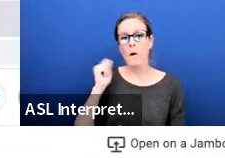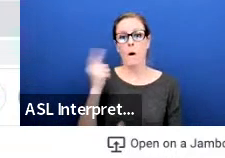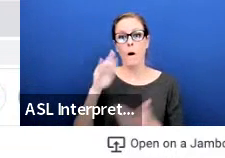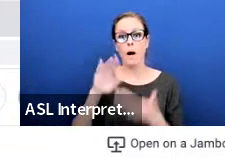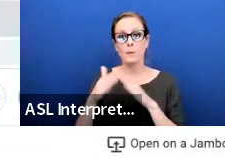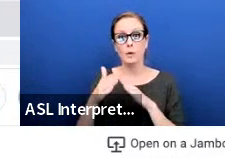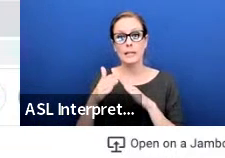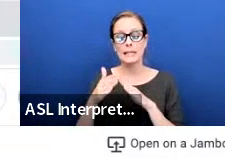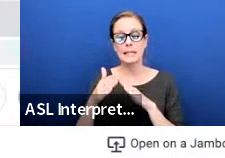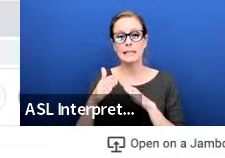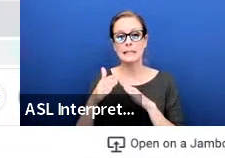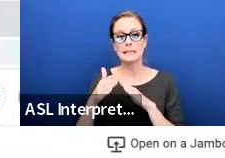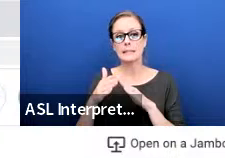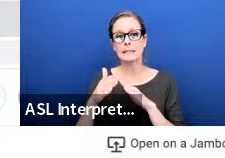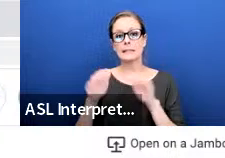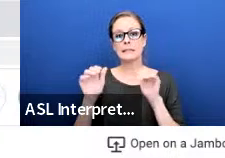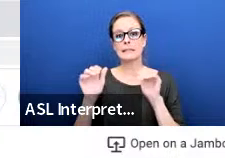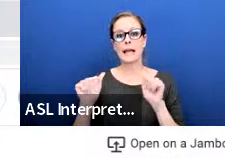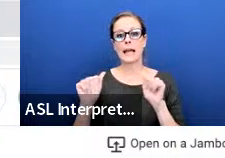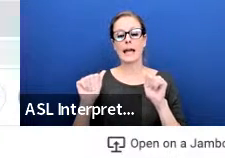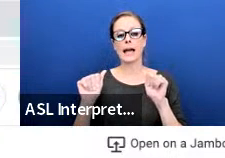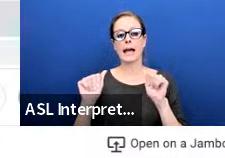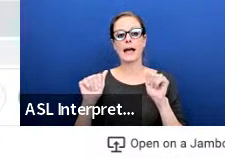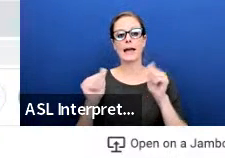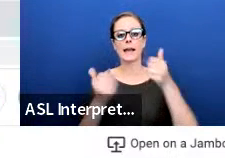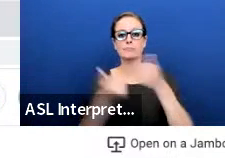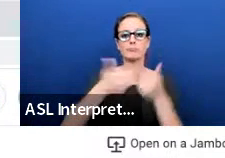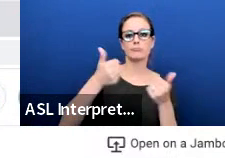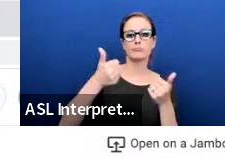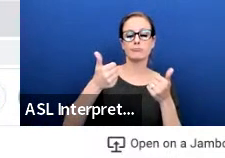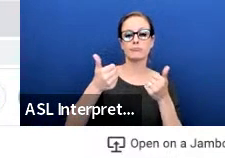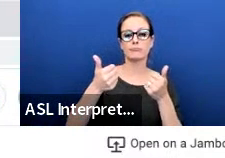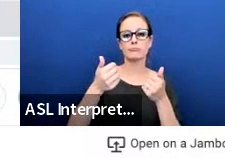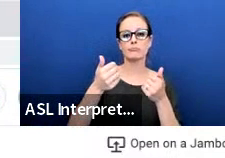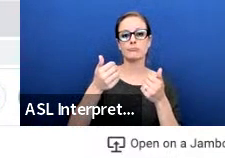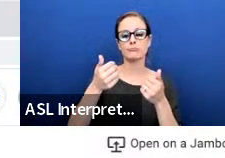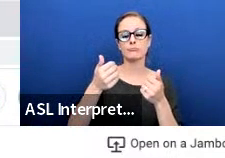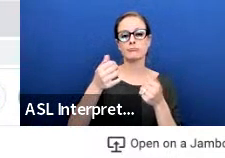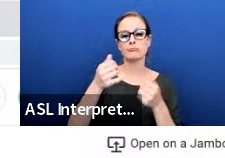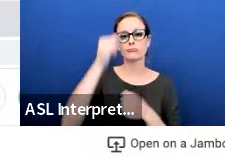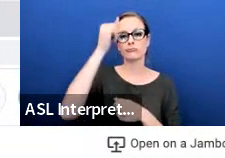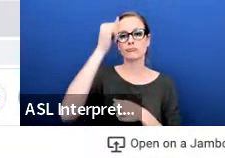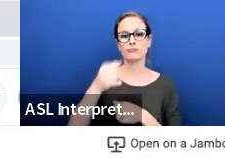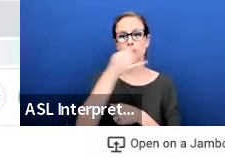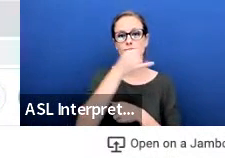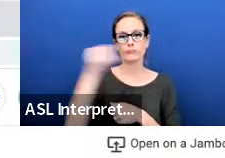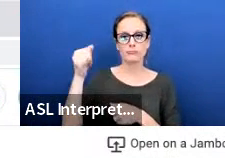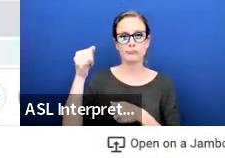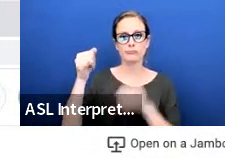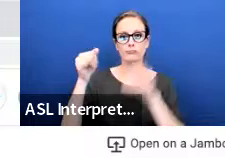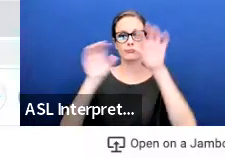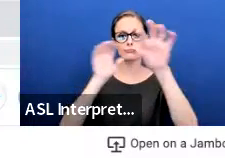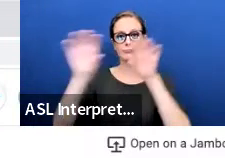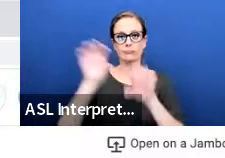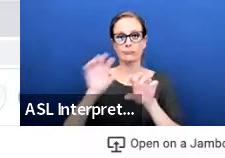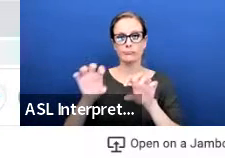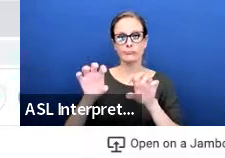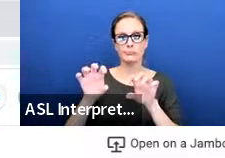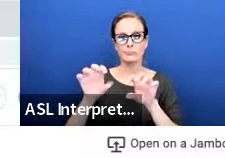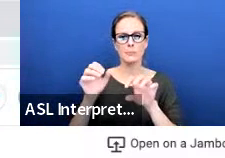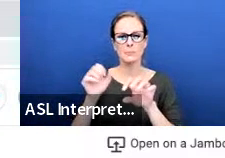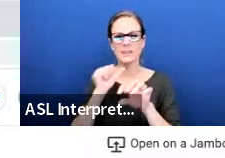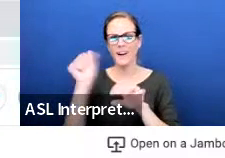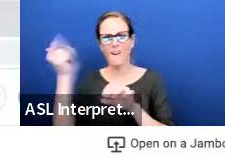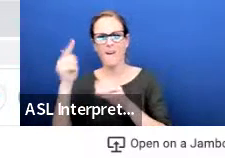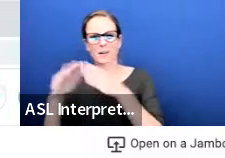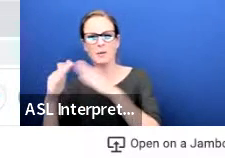it's hard to kind of put everyone in this chart. And maybe this chart is not the best way to prioritize some of these things because there's